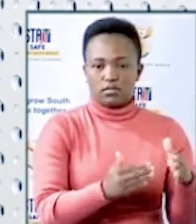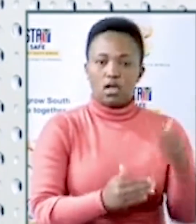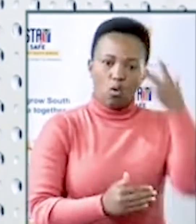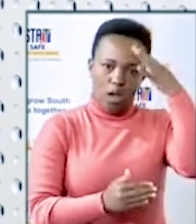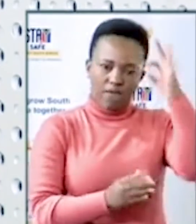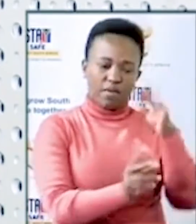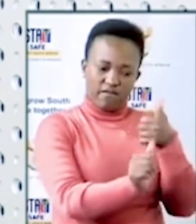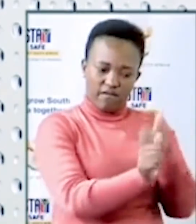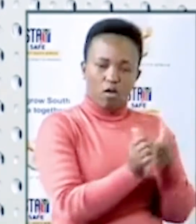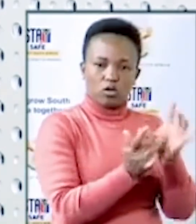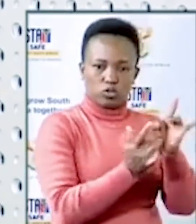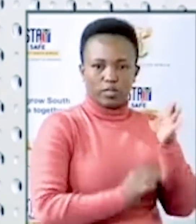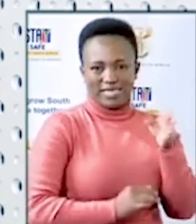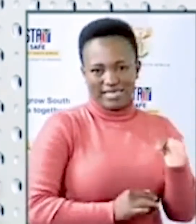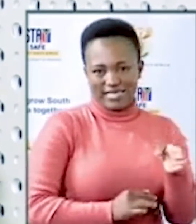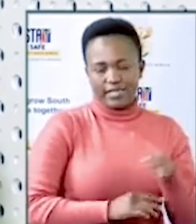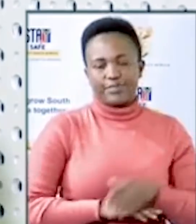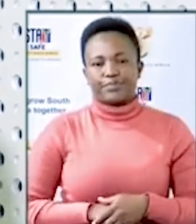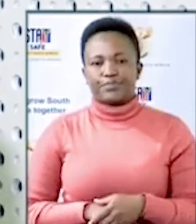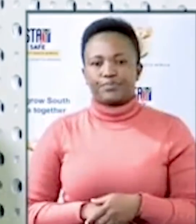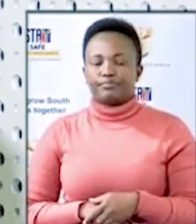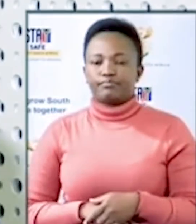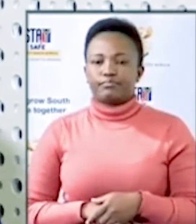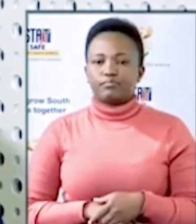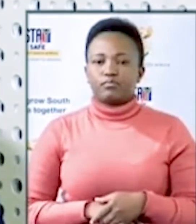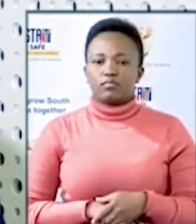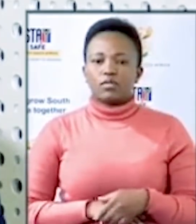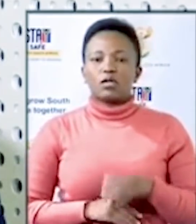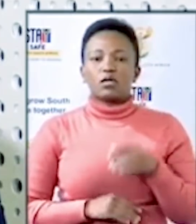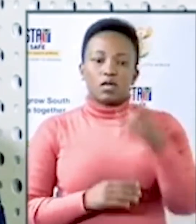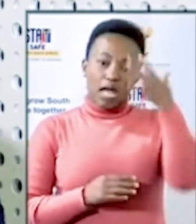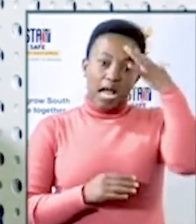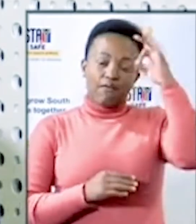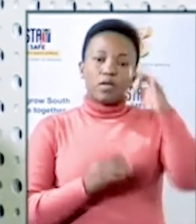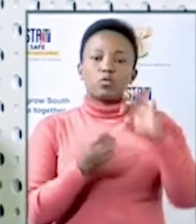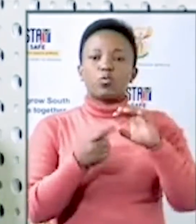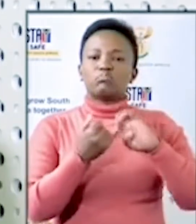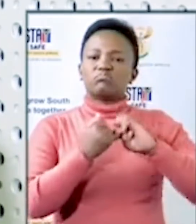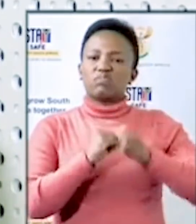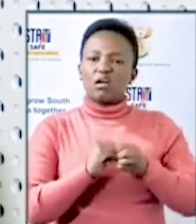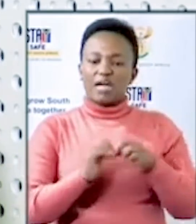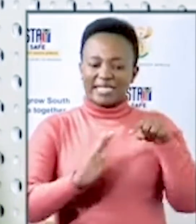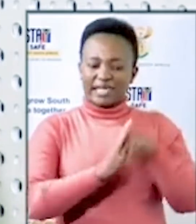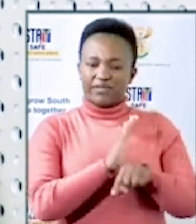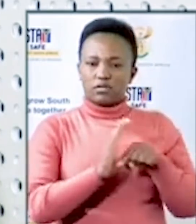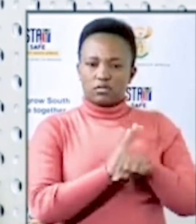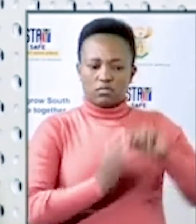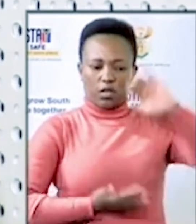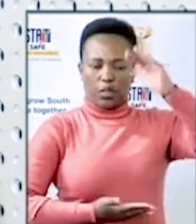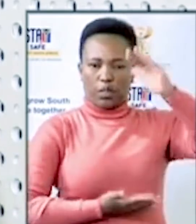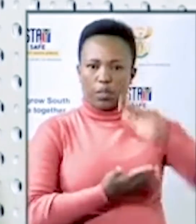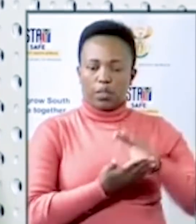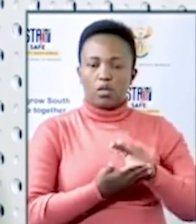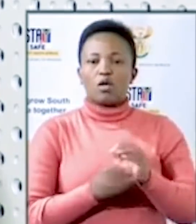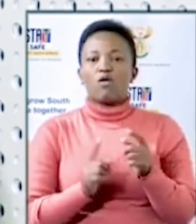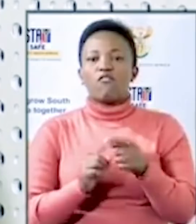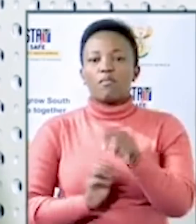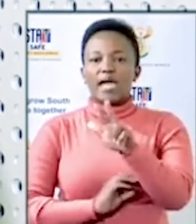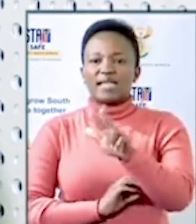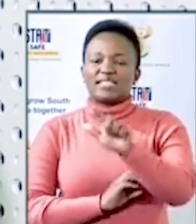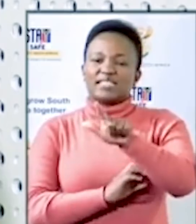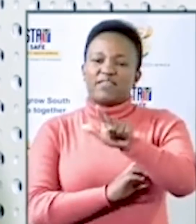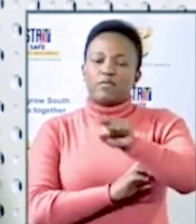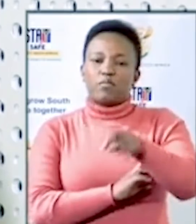it. Government will narrow the deficit and stabilize the debt at